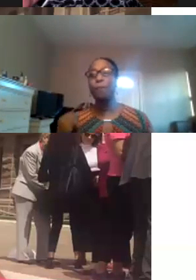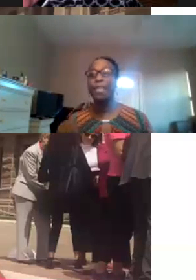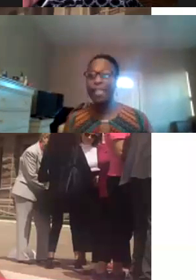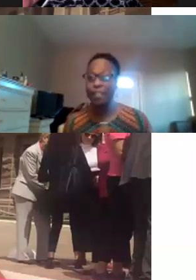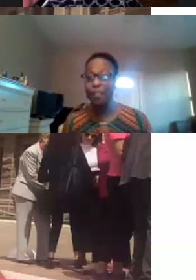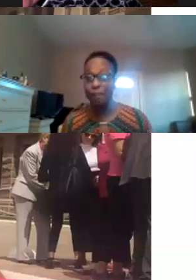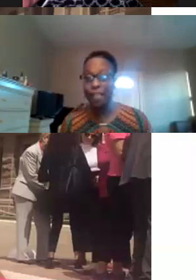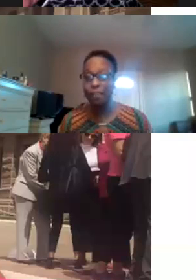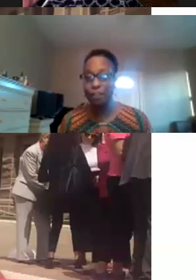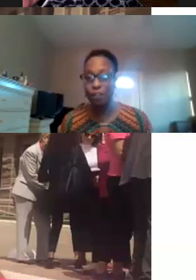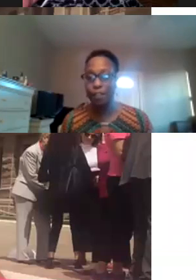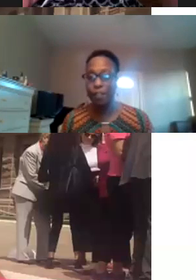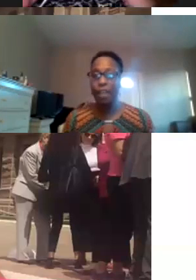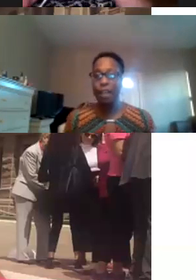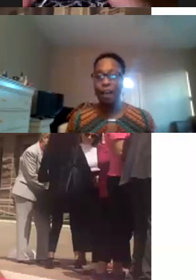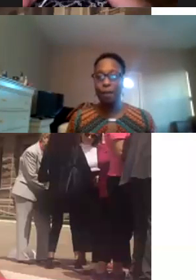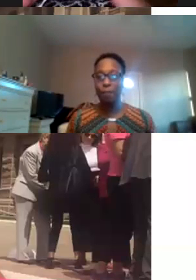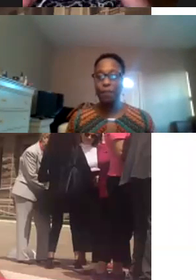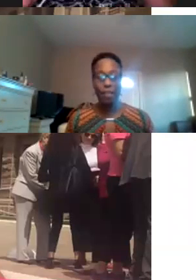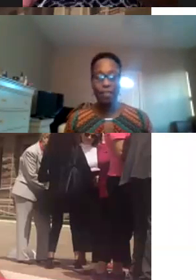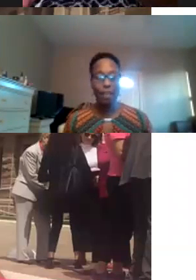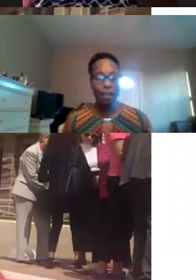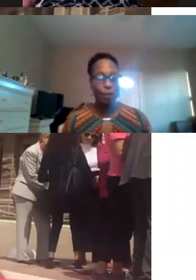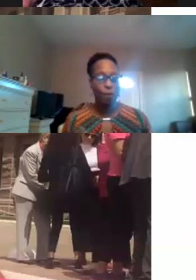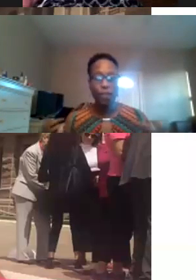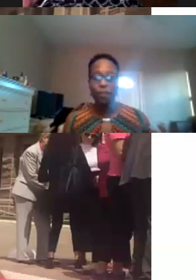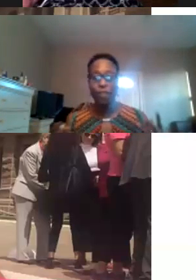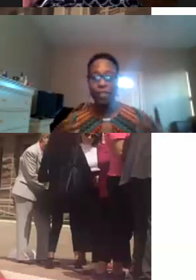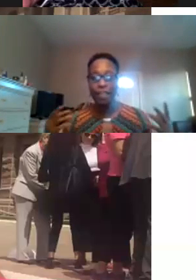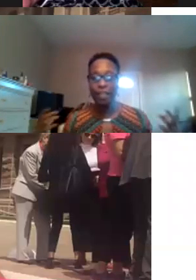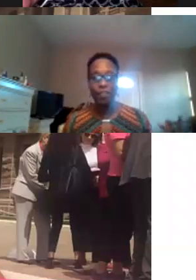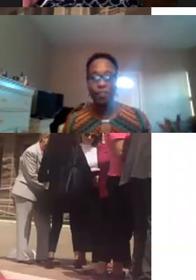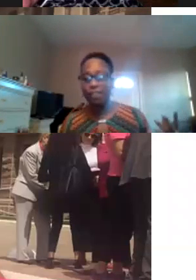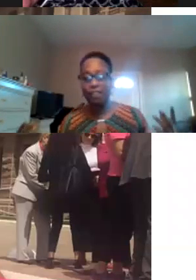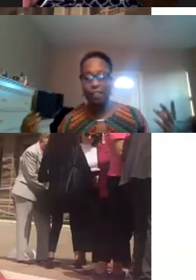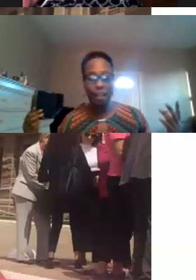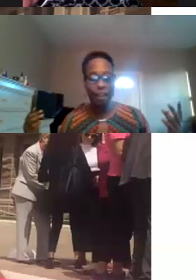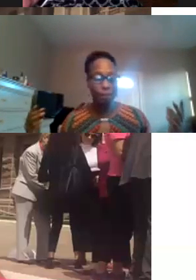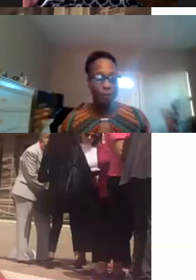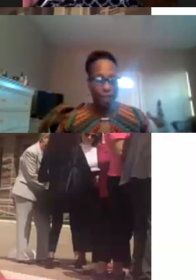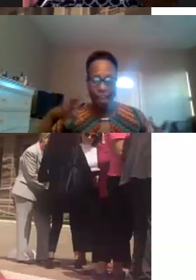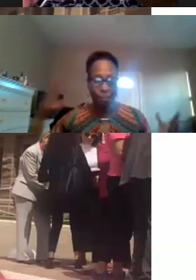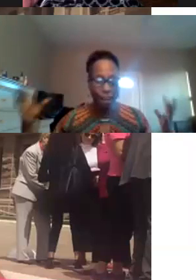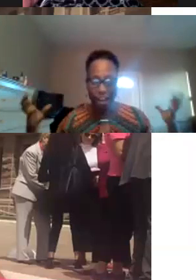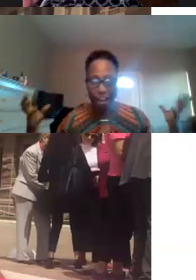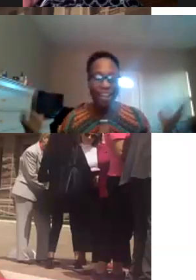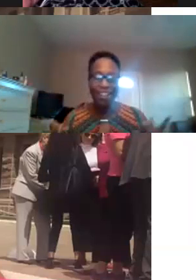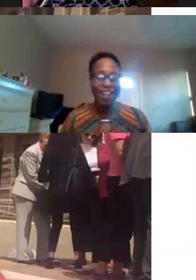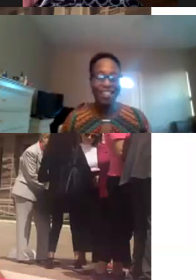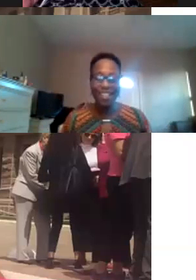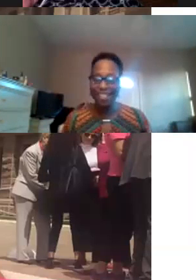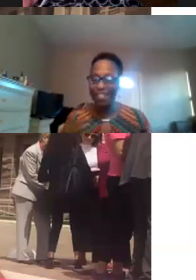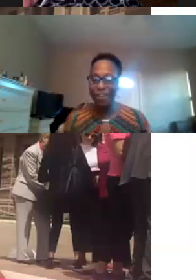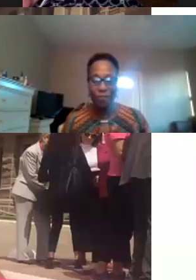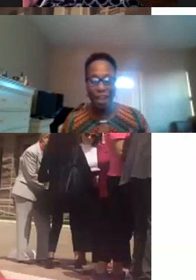people pay attention to the plans that they're choosing. Yes. Because what we do know is that the insurance, healthcare here in the